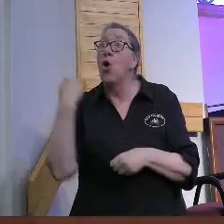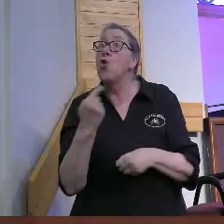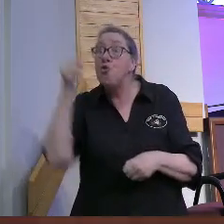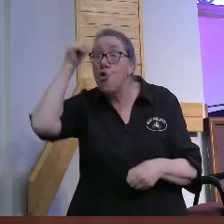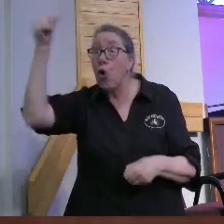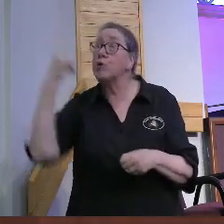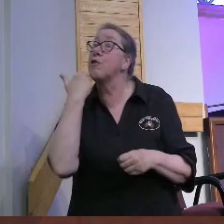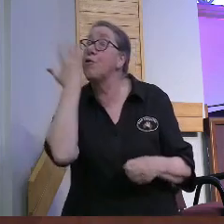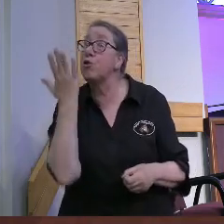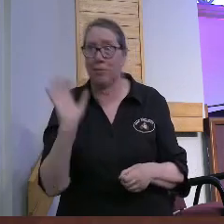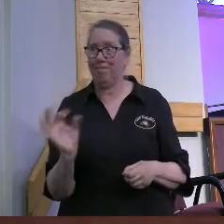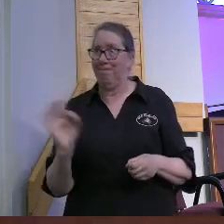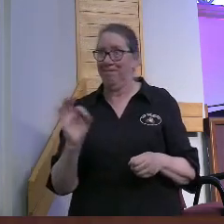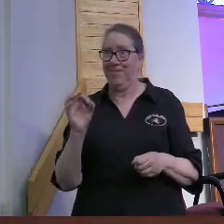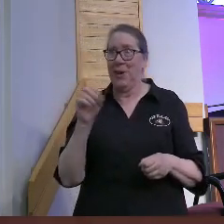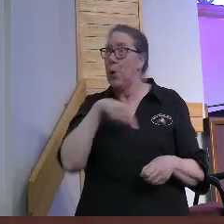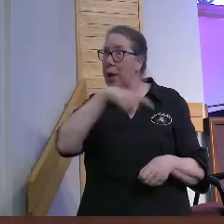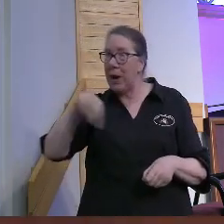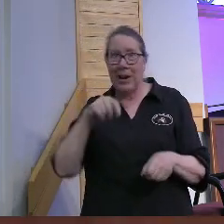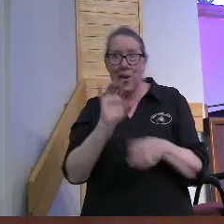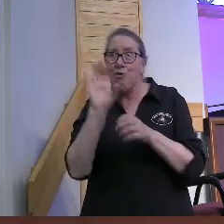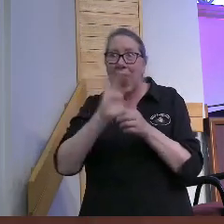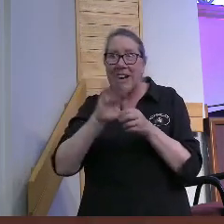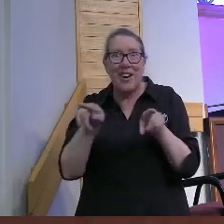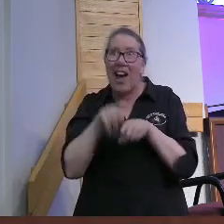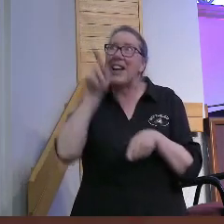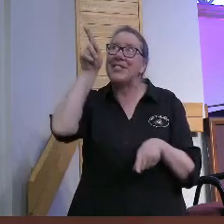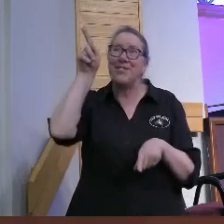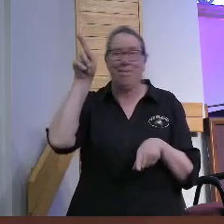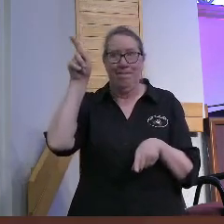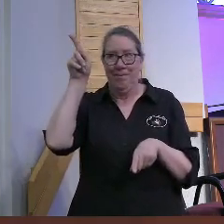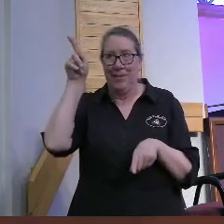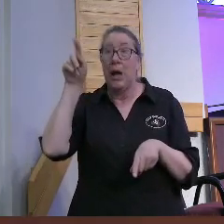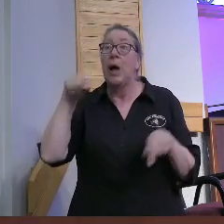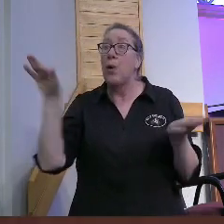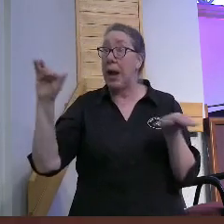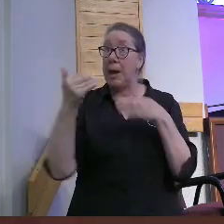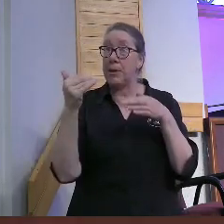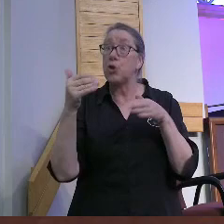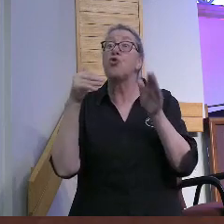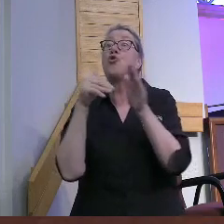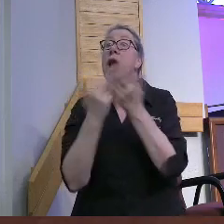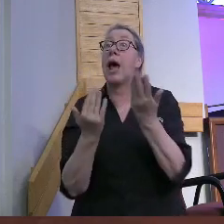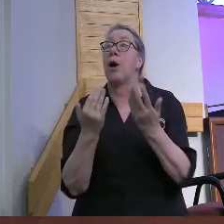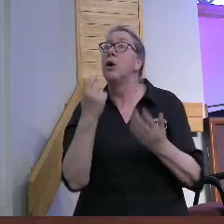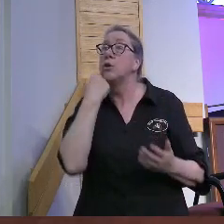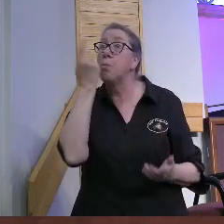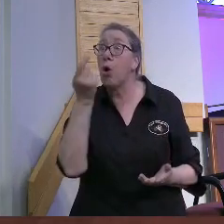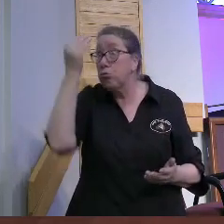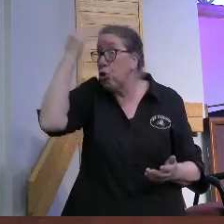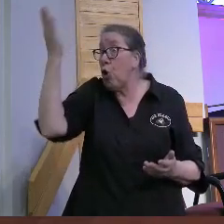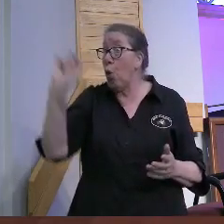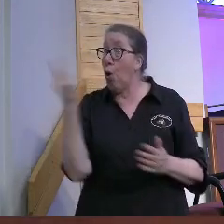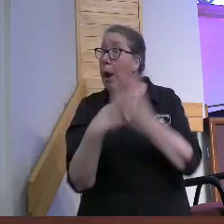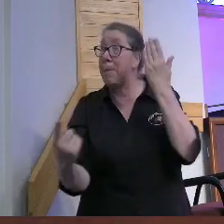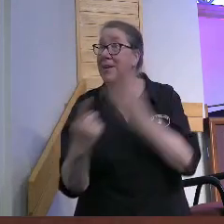the future, who knows everything. We don't know the future. We are limited to the now. We don't know what tomorrow will bring. And so